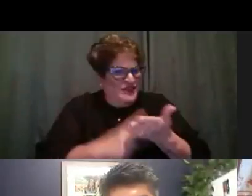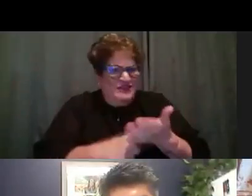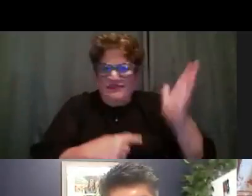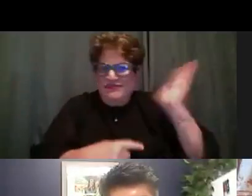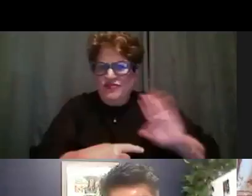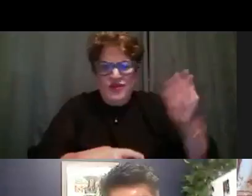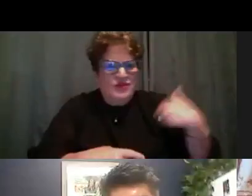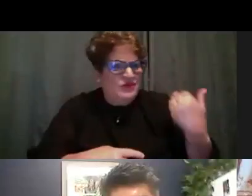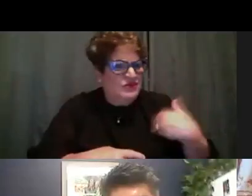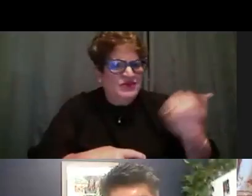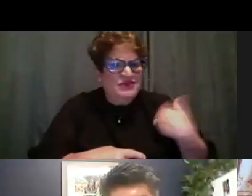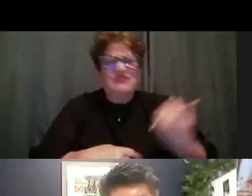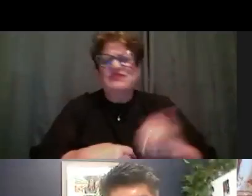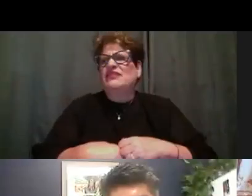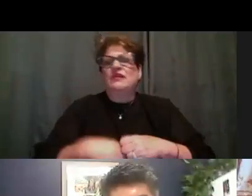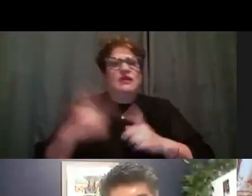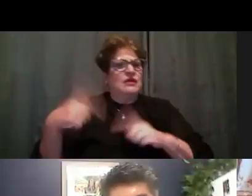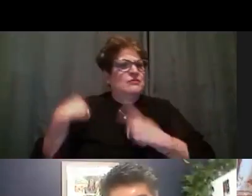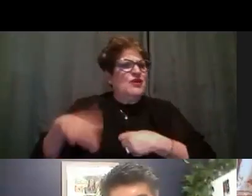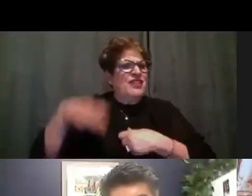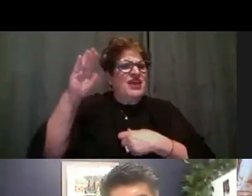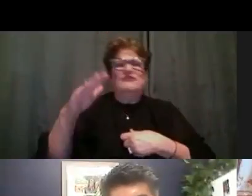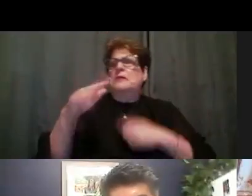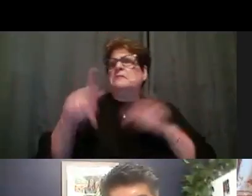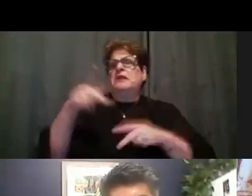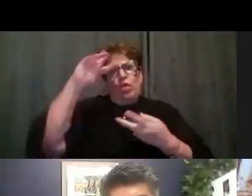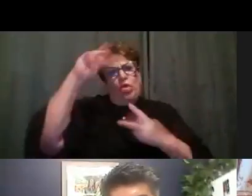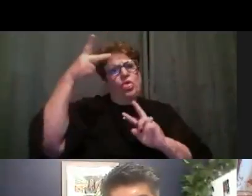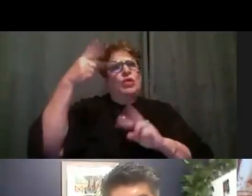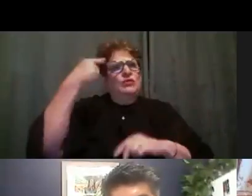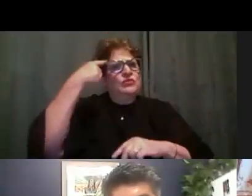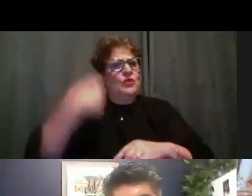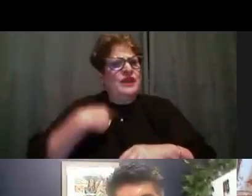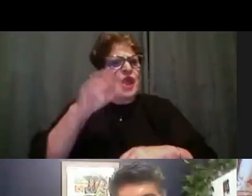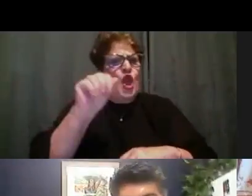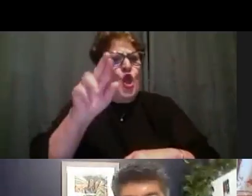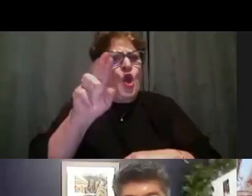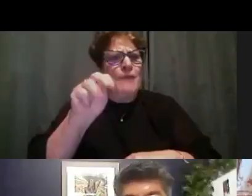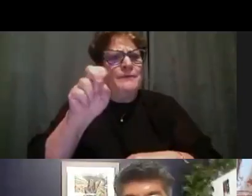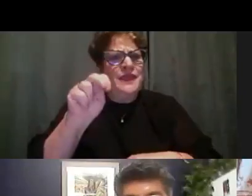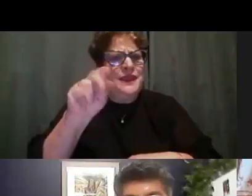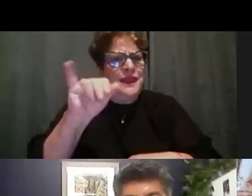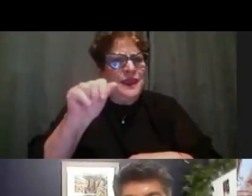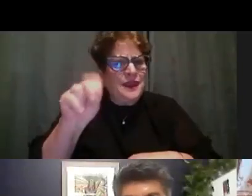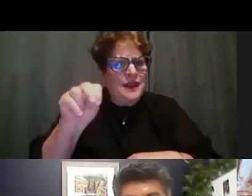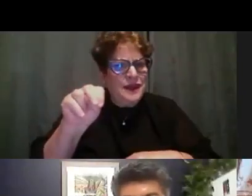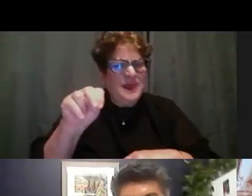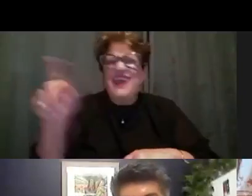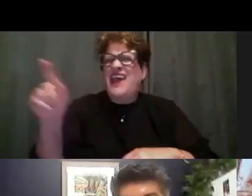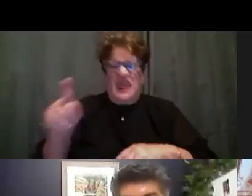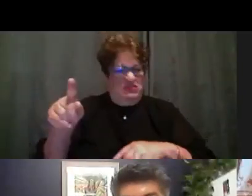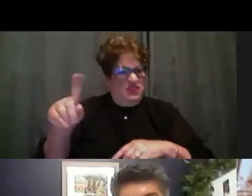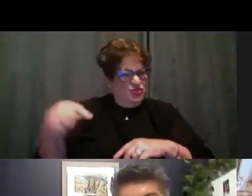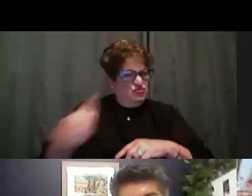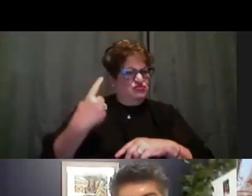was mistaken for being Armenian or having a disability, which caused some people to treat me unkindly.